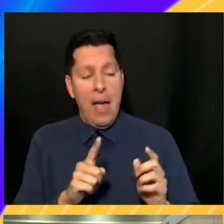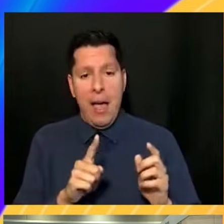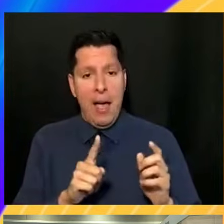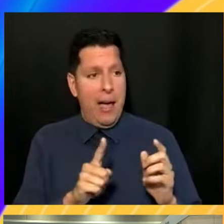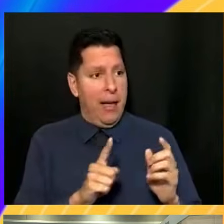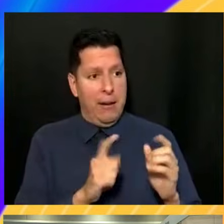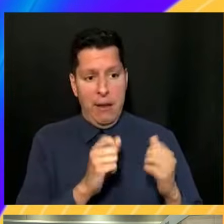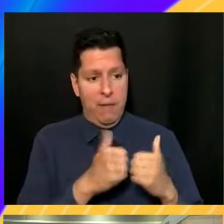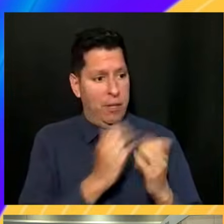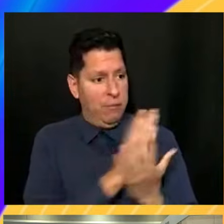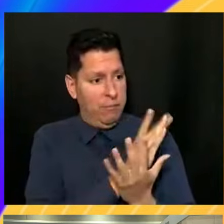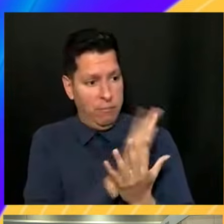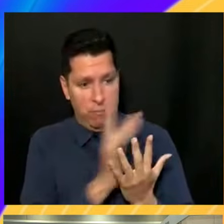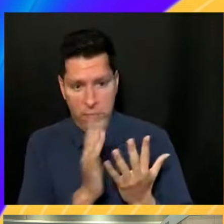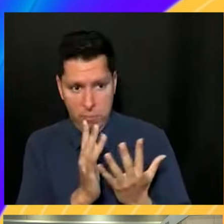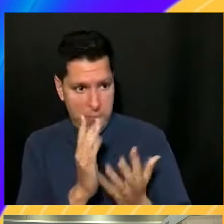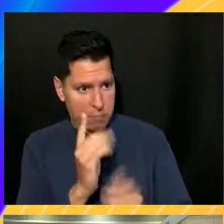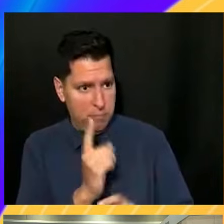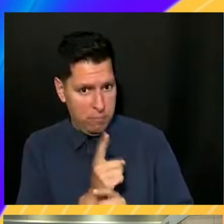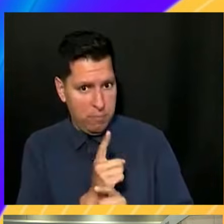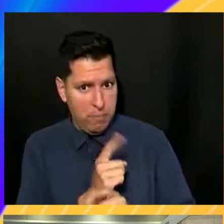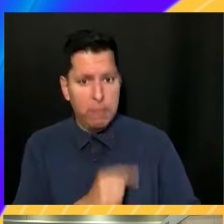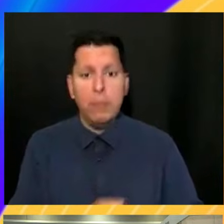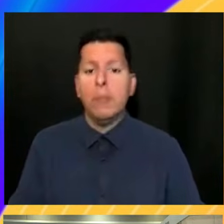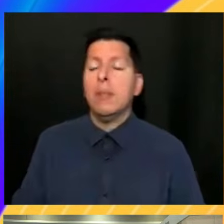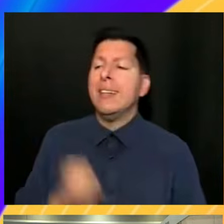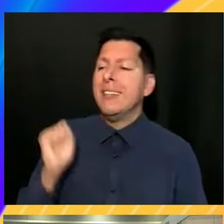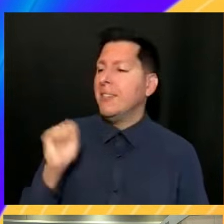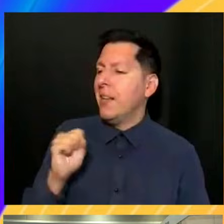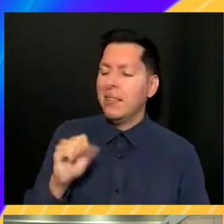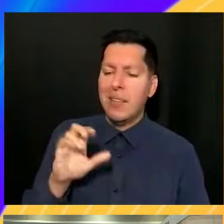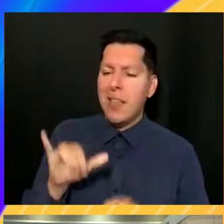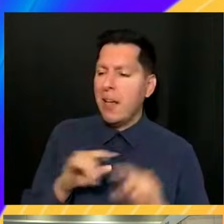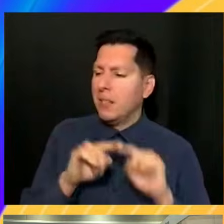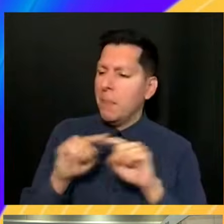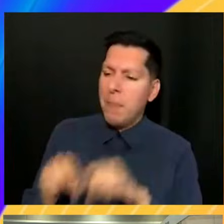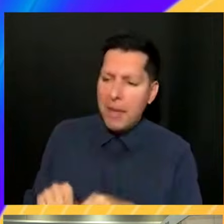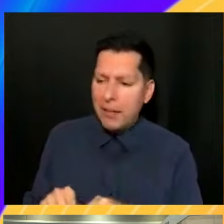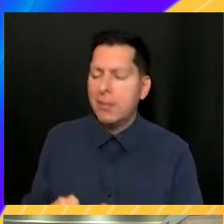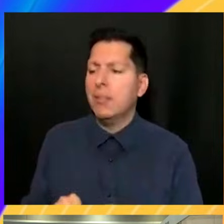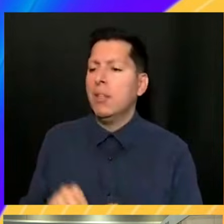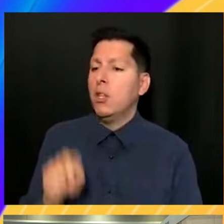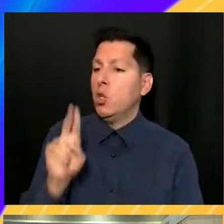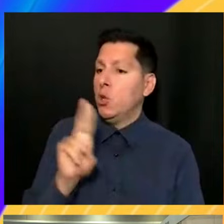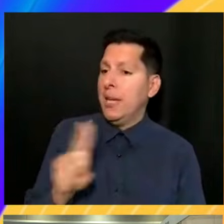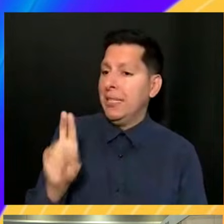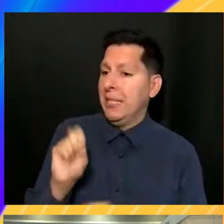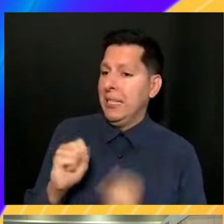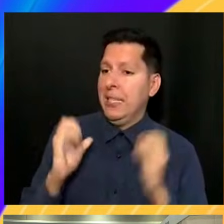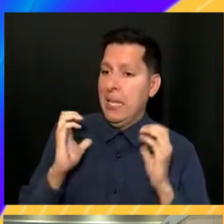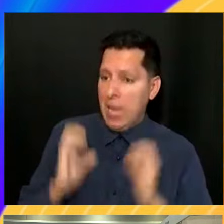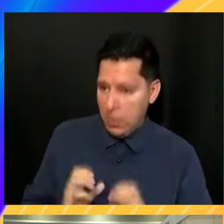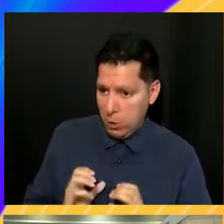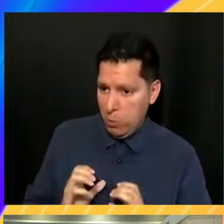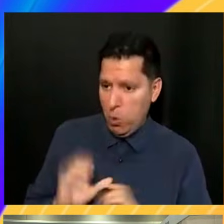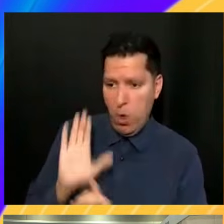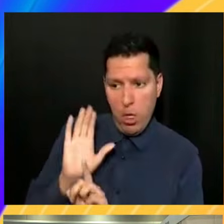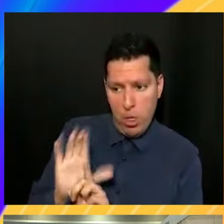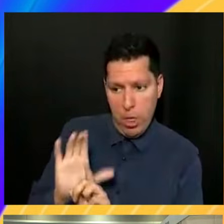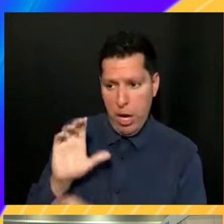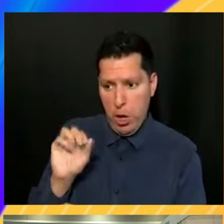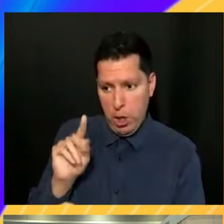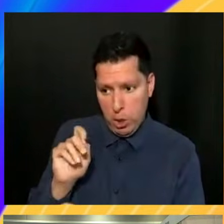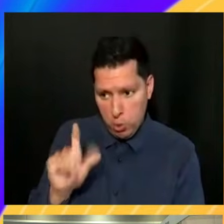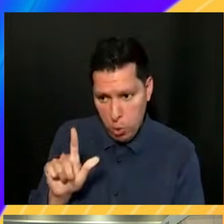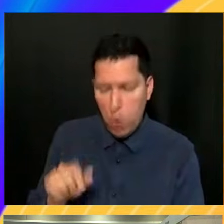and so out of the box, again, this is based off of our U.S. customers' controls, and on top of that, we looked at requirements in the